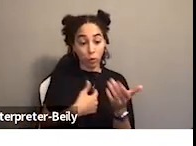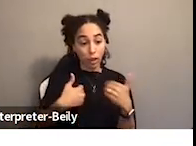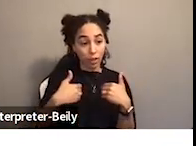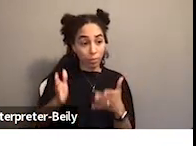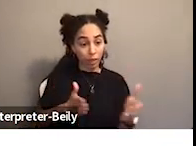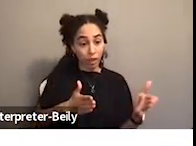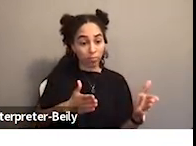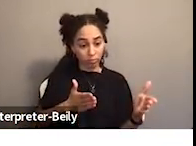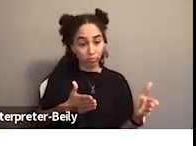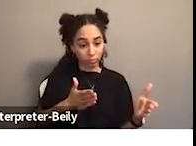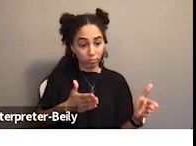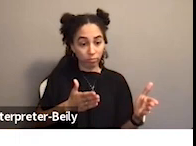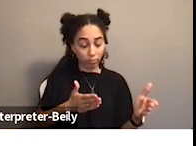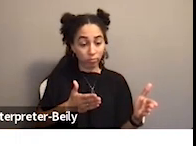that's